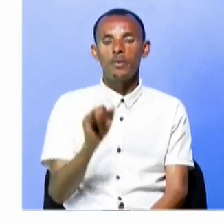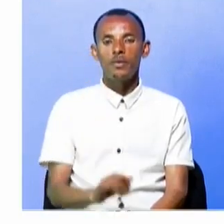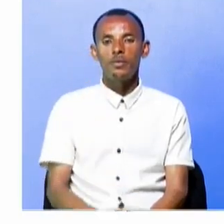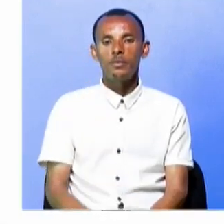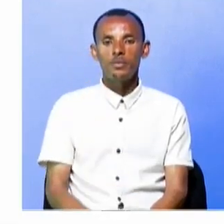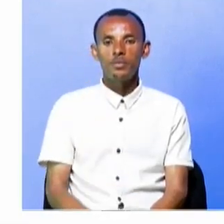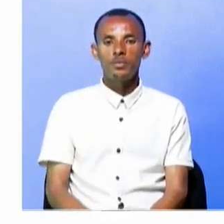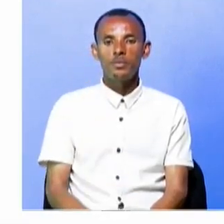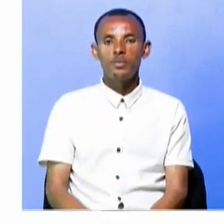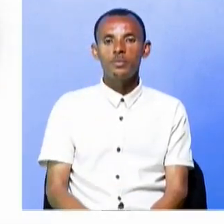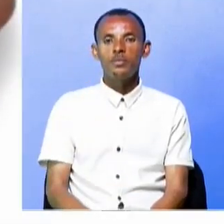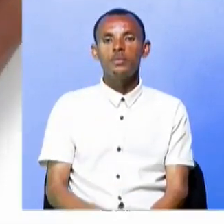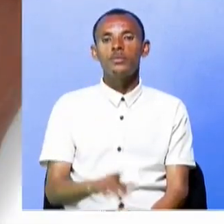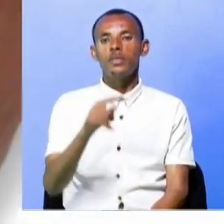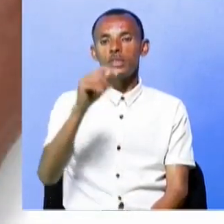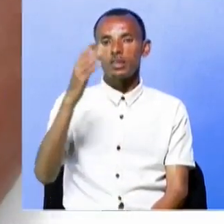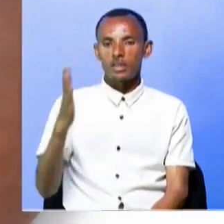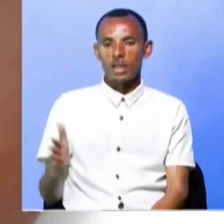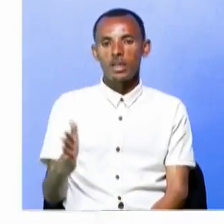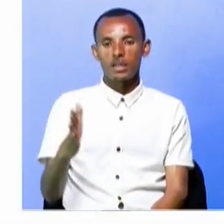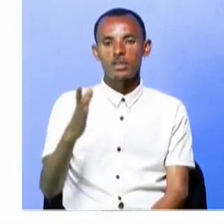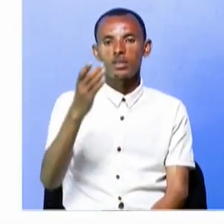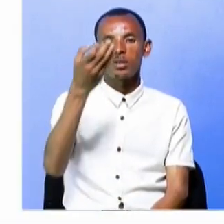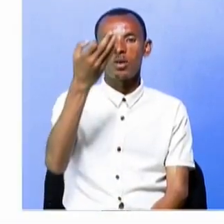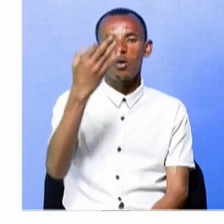If the sides of